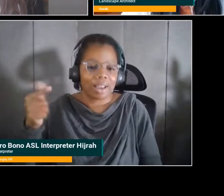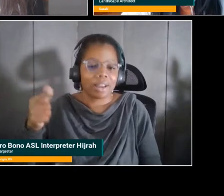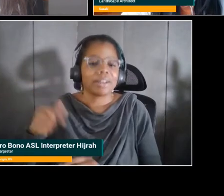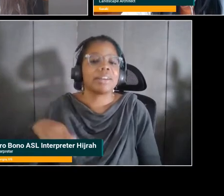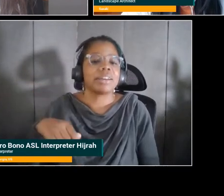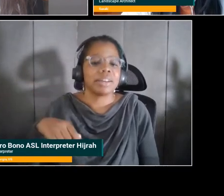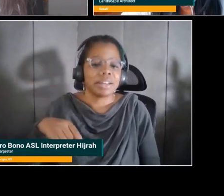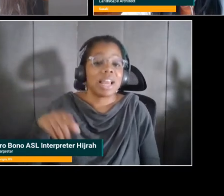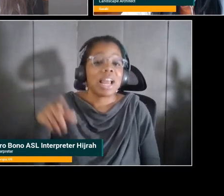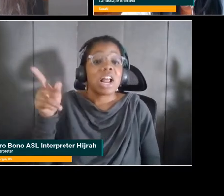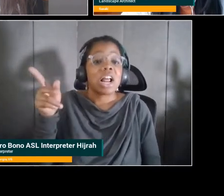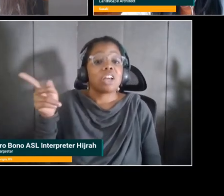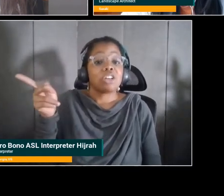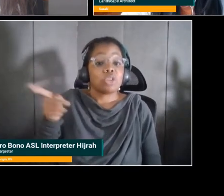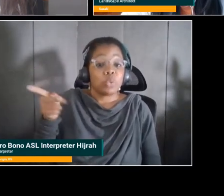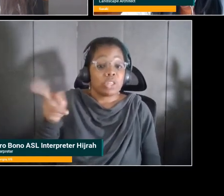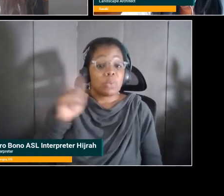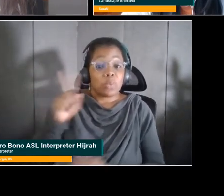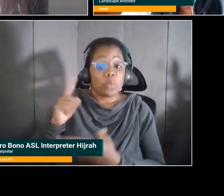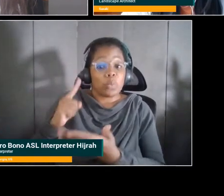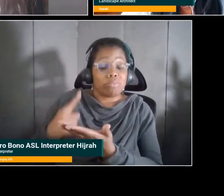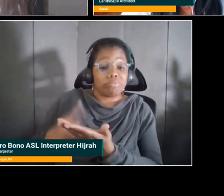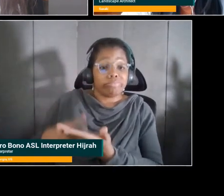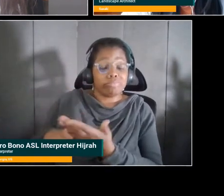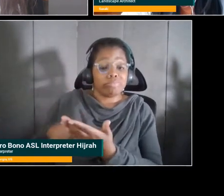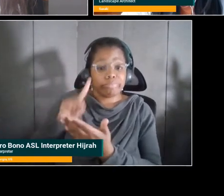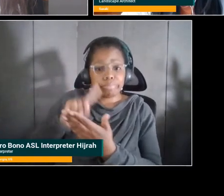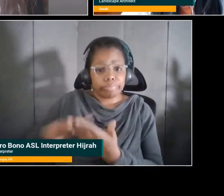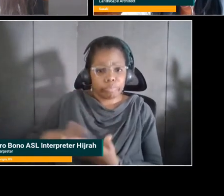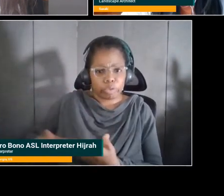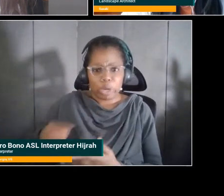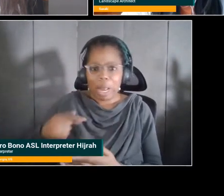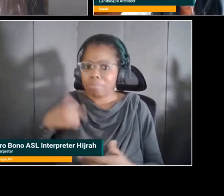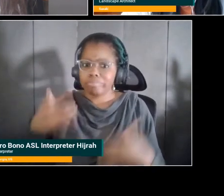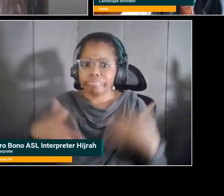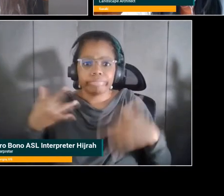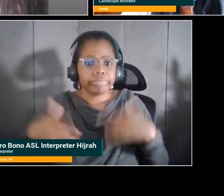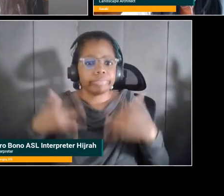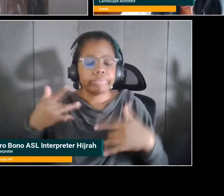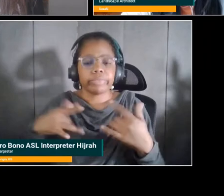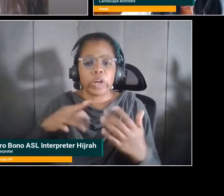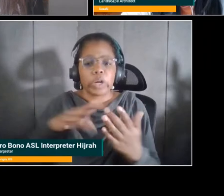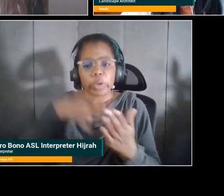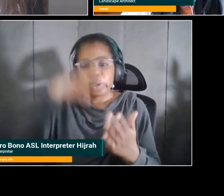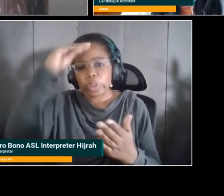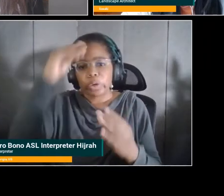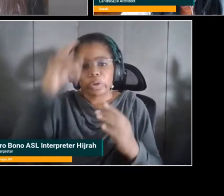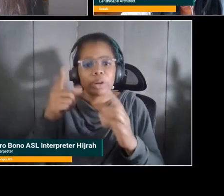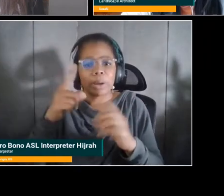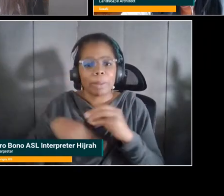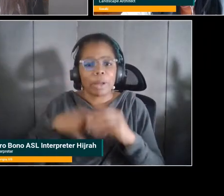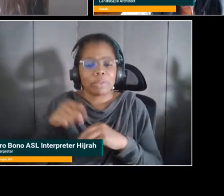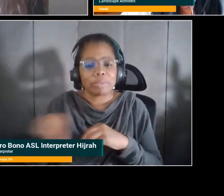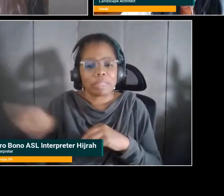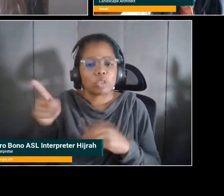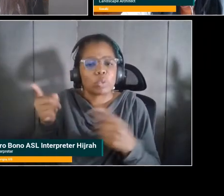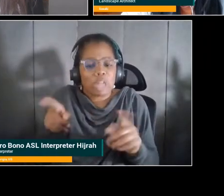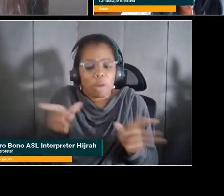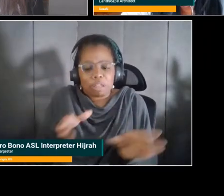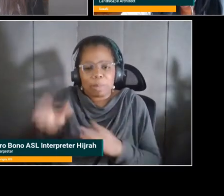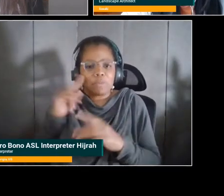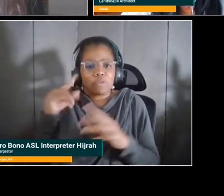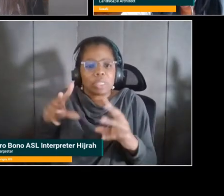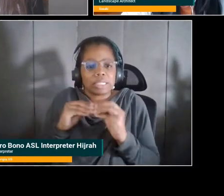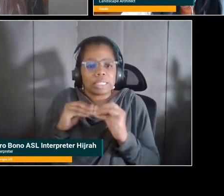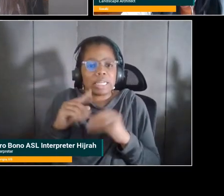that they're gonna present today is something that I was just really excited to come across and learn from in prepping for this session, called